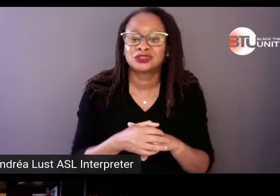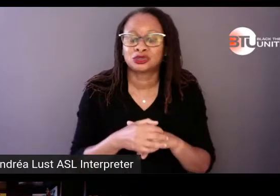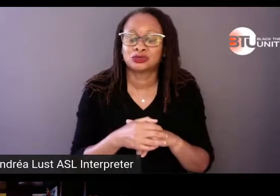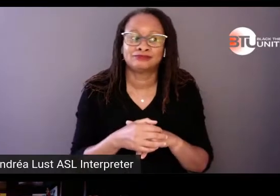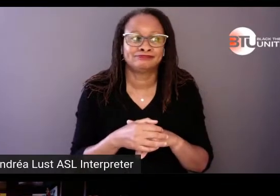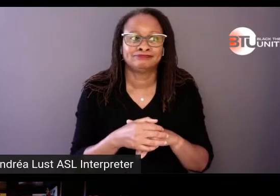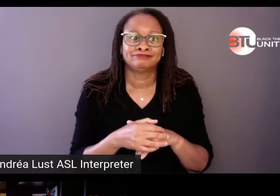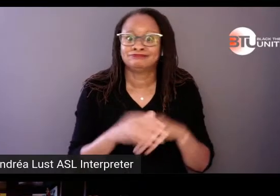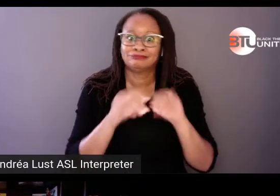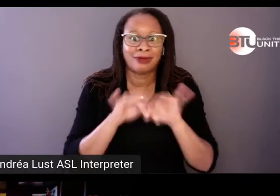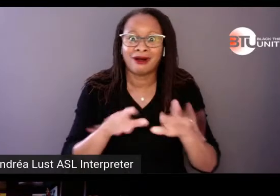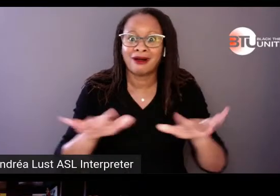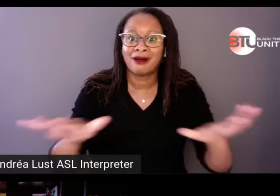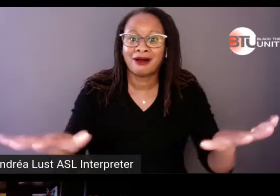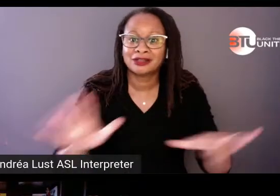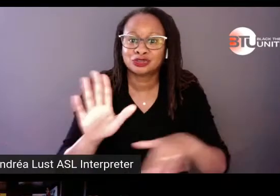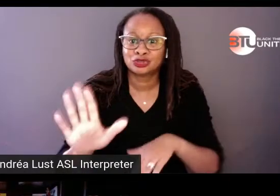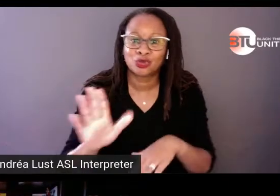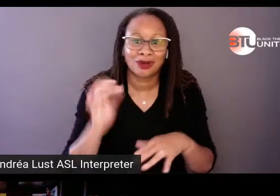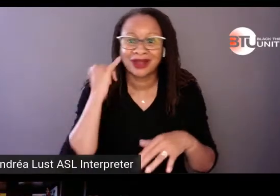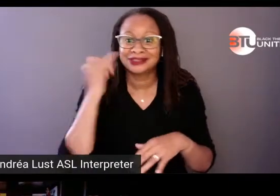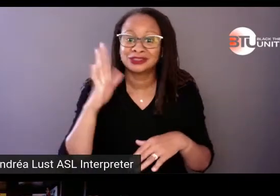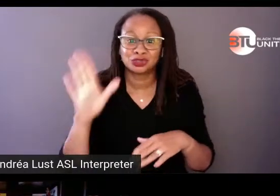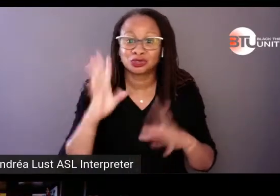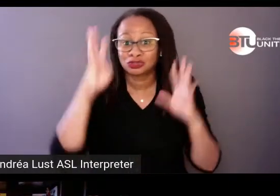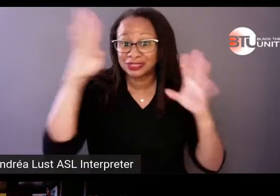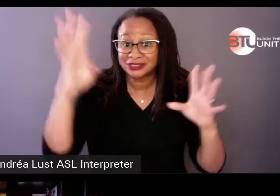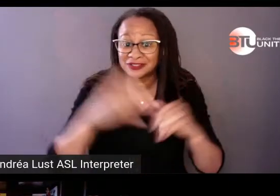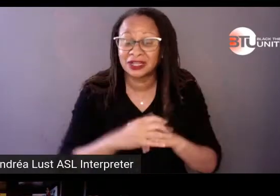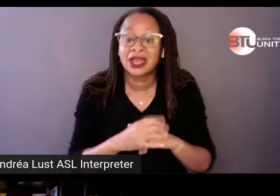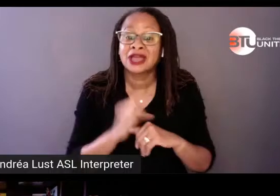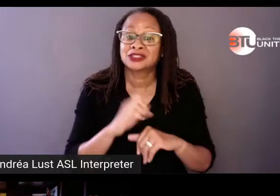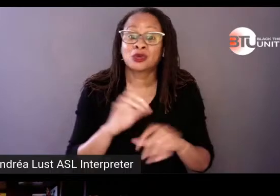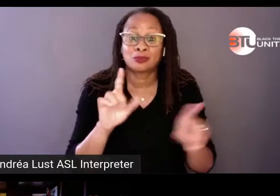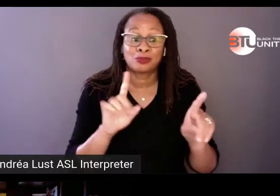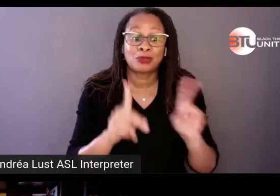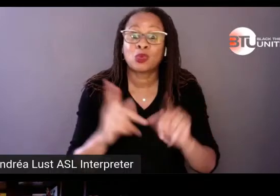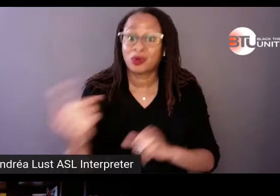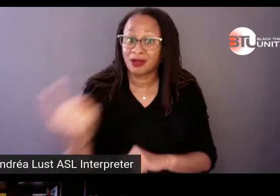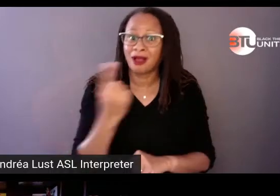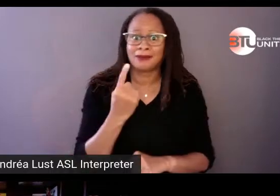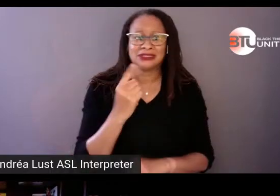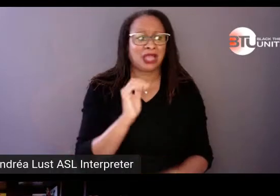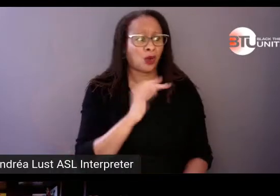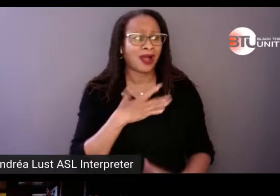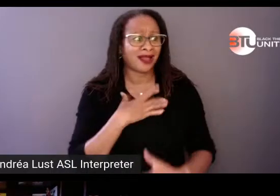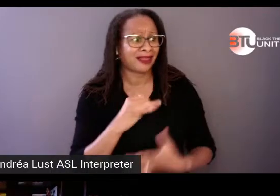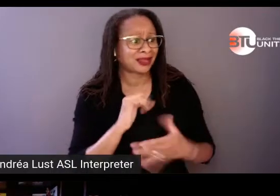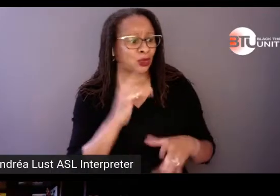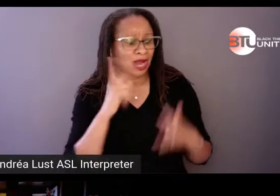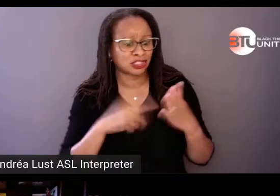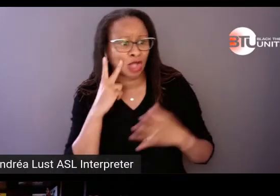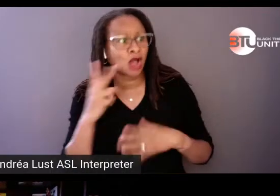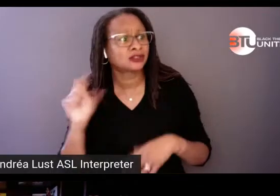are other people so that they will come to you to explore your work. But that's